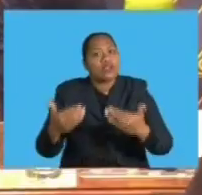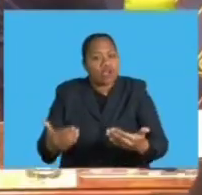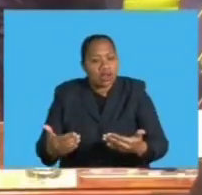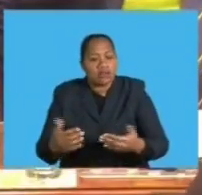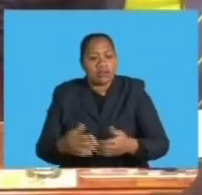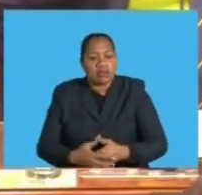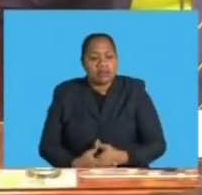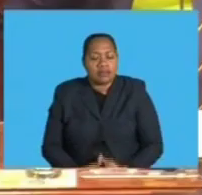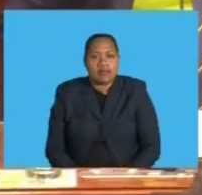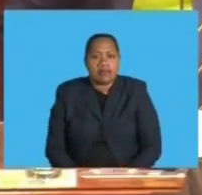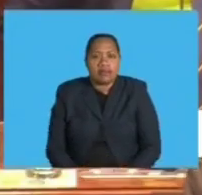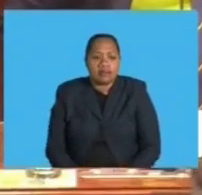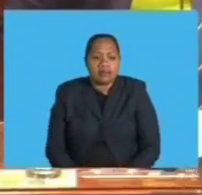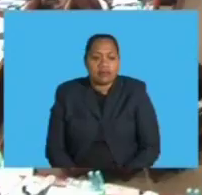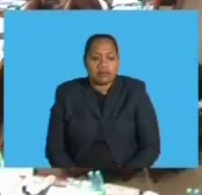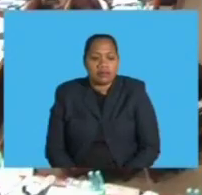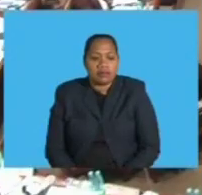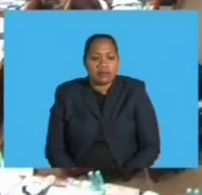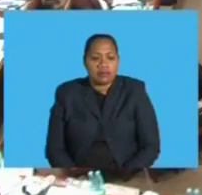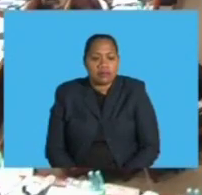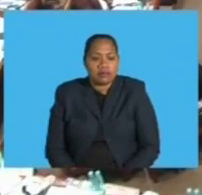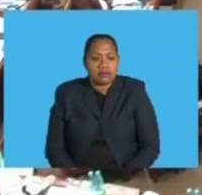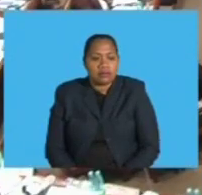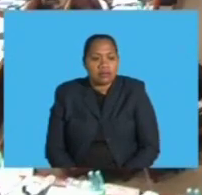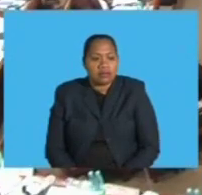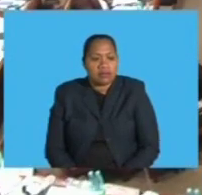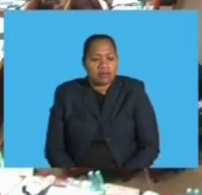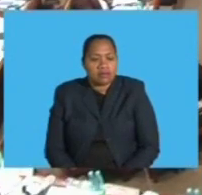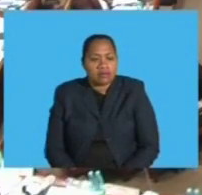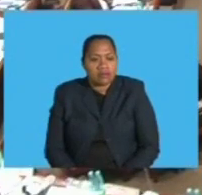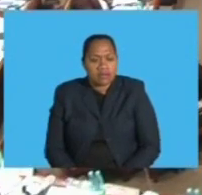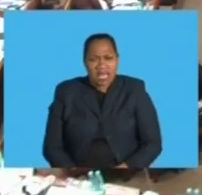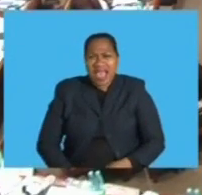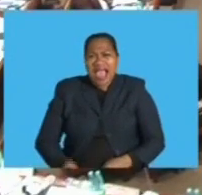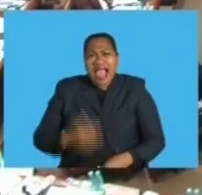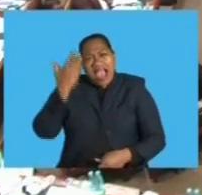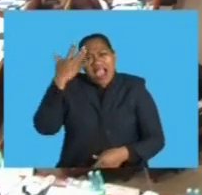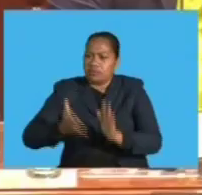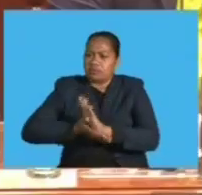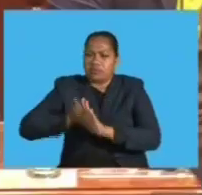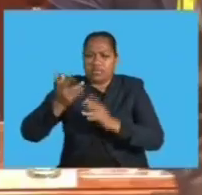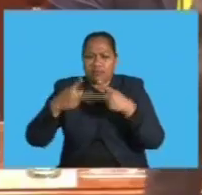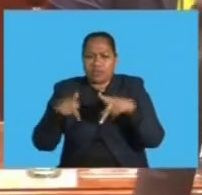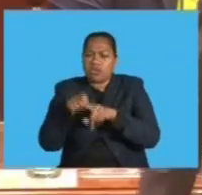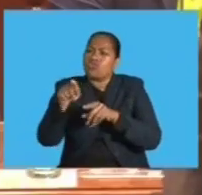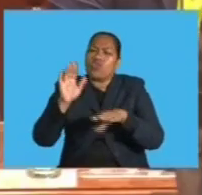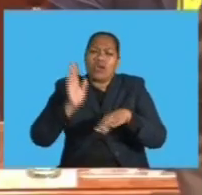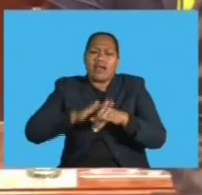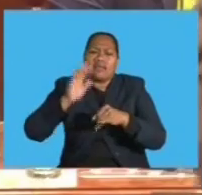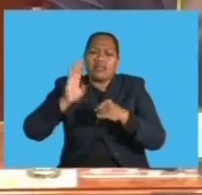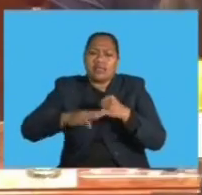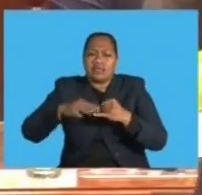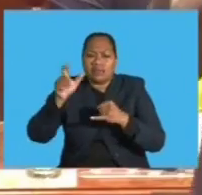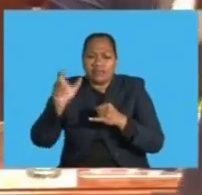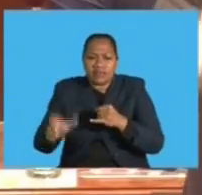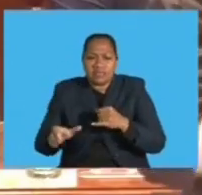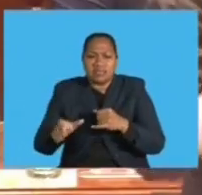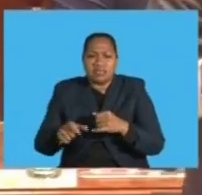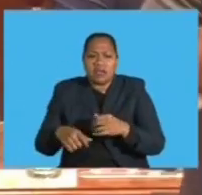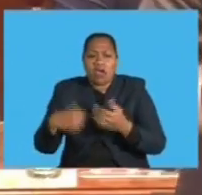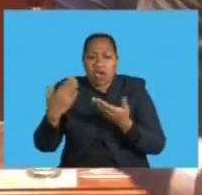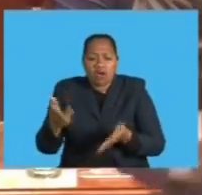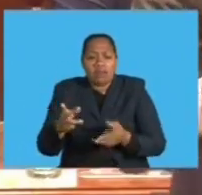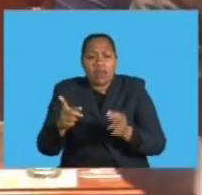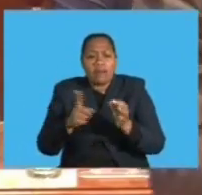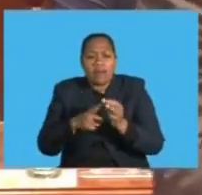for and Tikunduandua had stepped out of line. Sayed Kayum says Tikunduandua's comments was highly unfitting for a